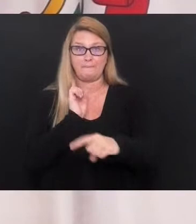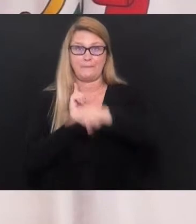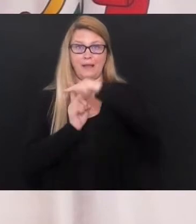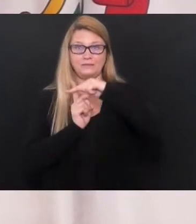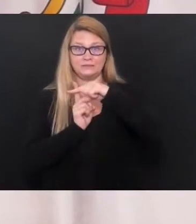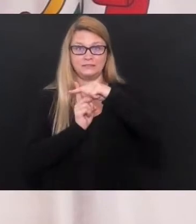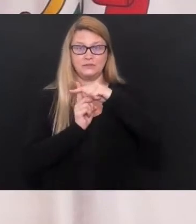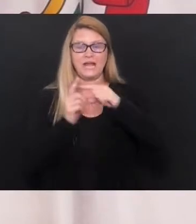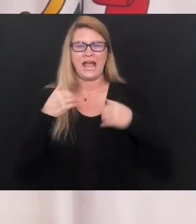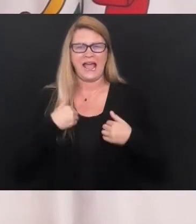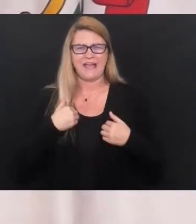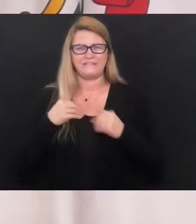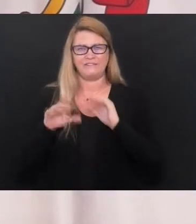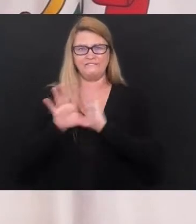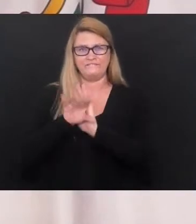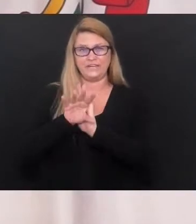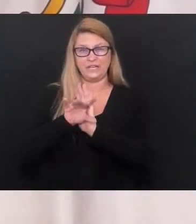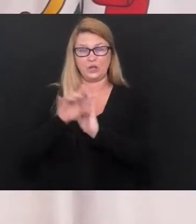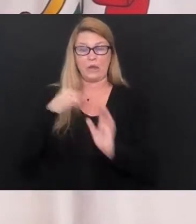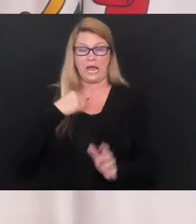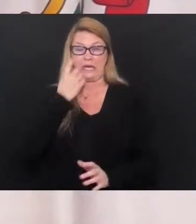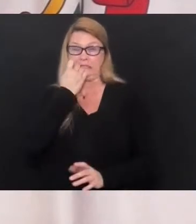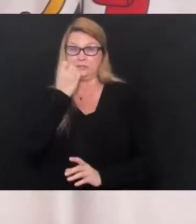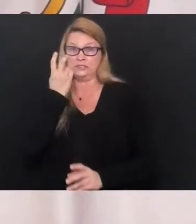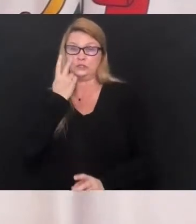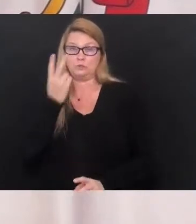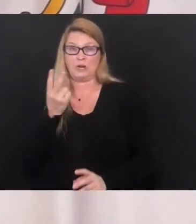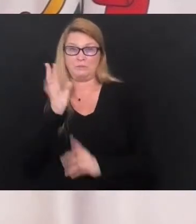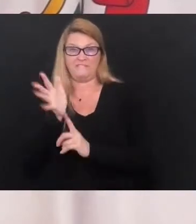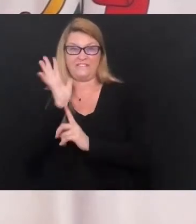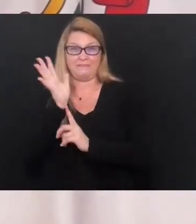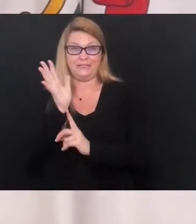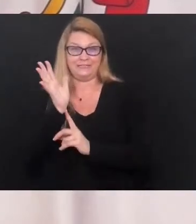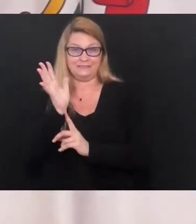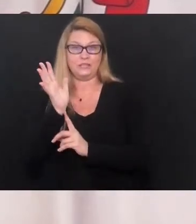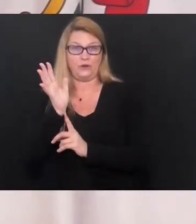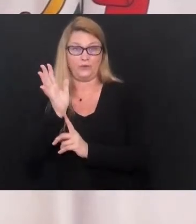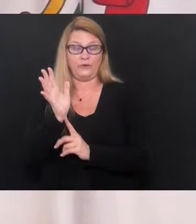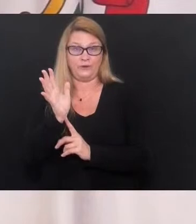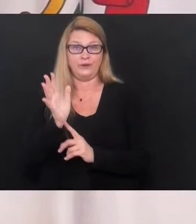got a little video. I just watched it for the first time about 5 minutes ago, and